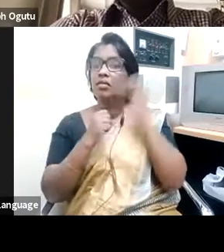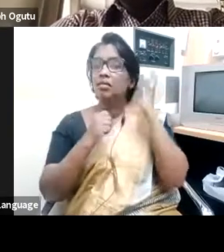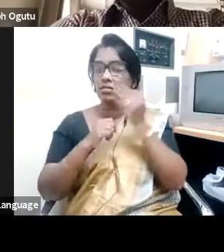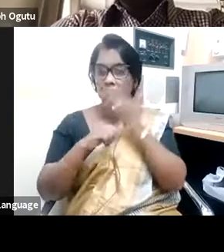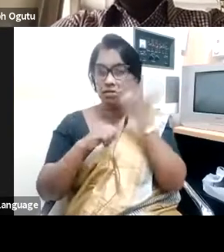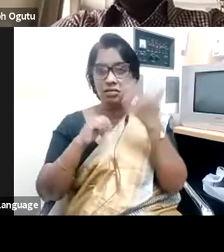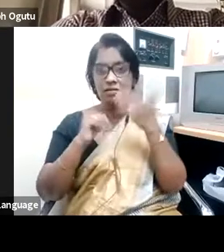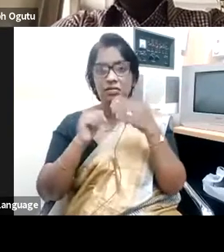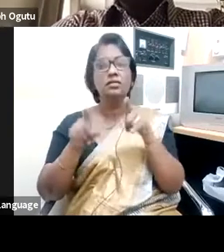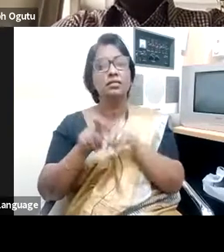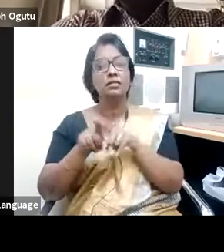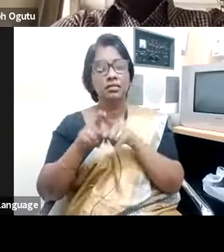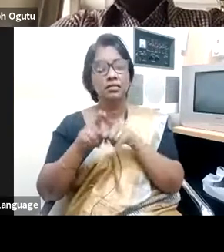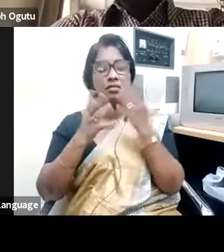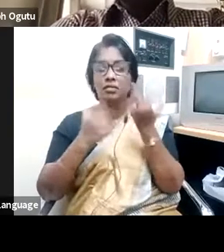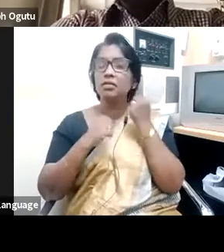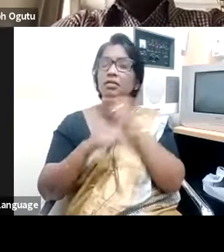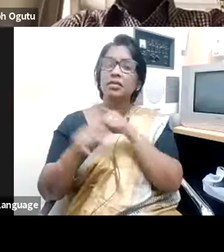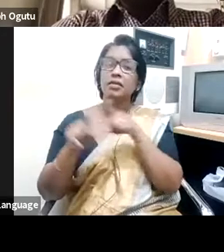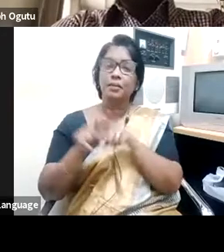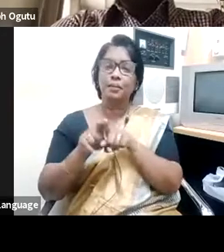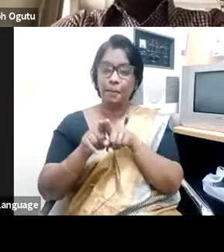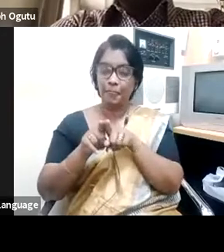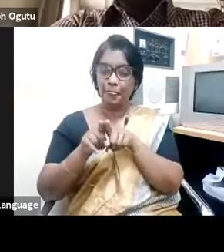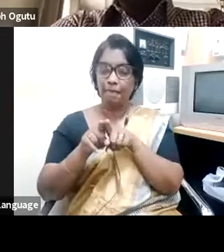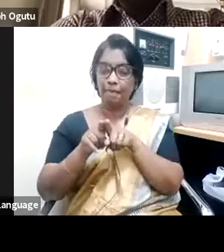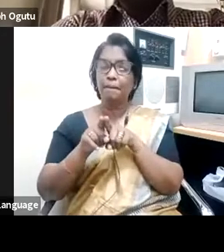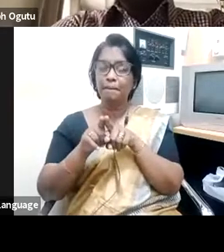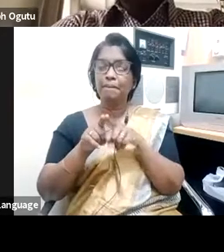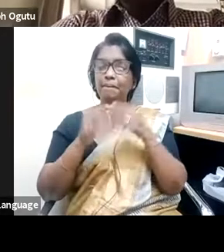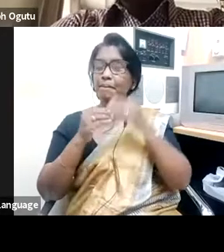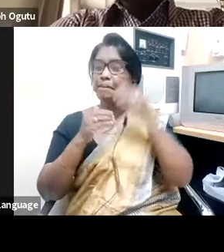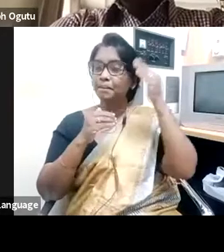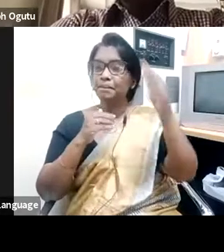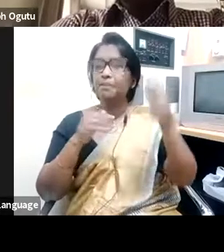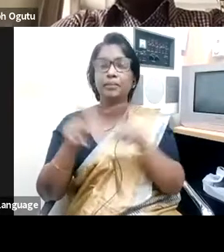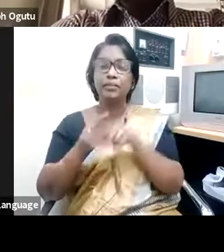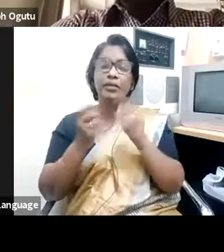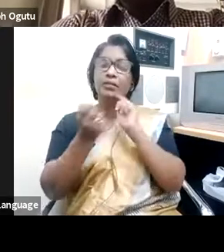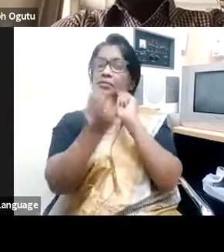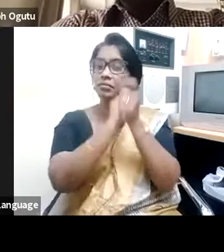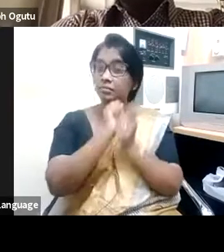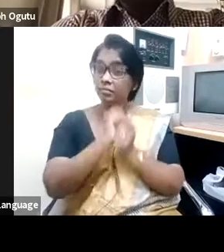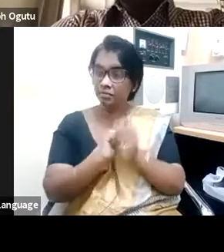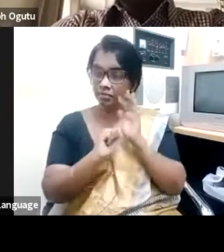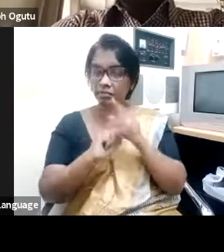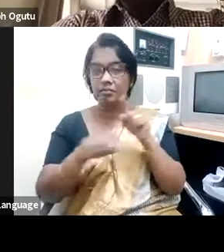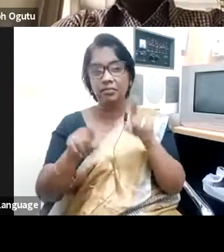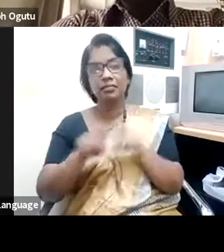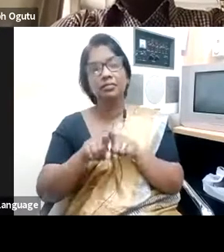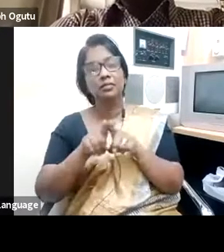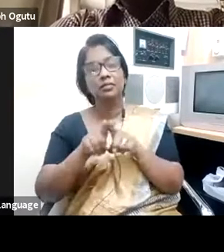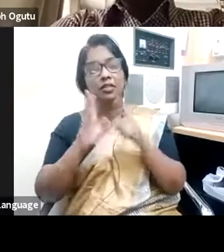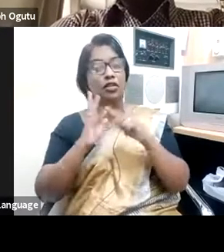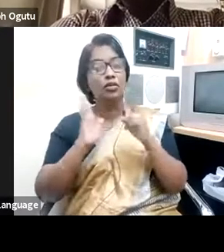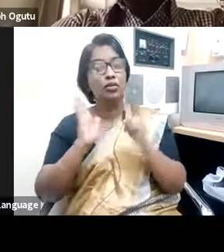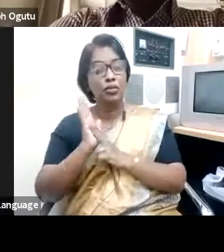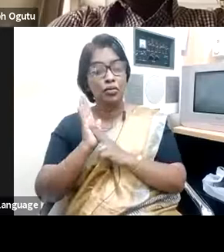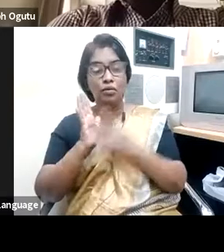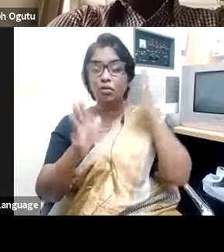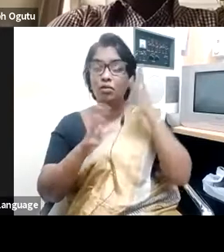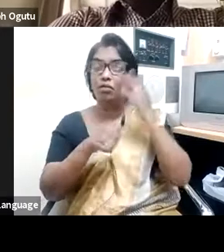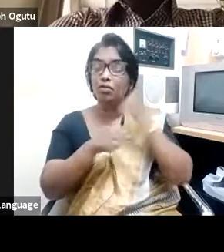transformational solutions that go beyond incremental innovation. The United Nations Global Compact calls on companies to raise